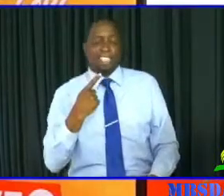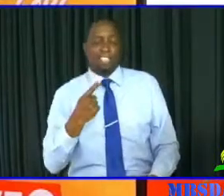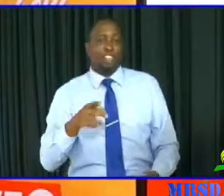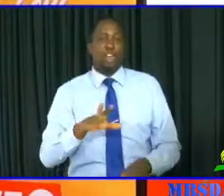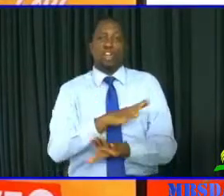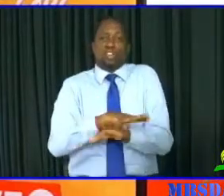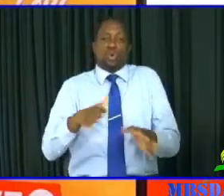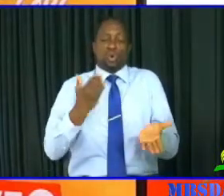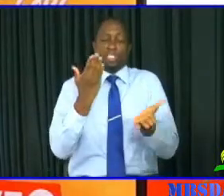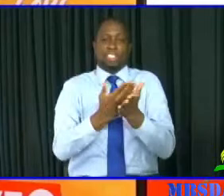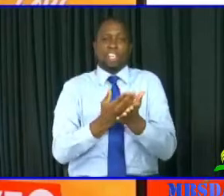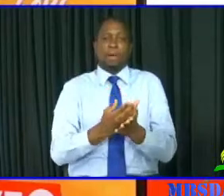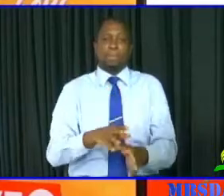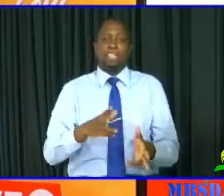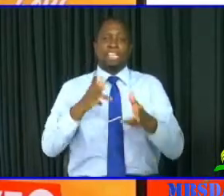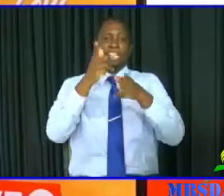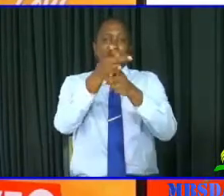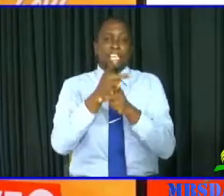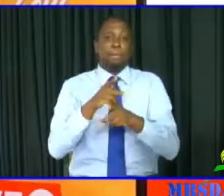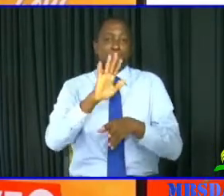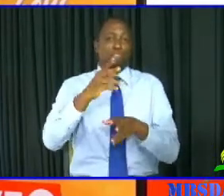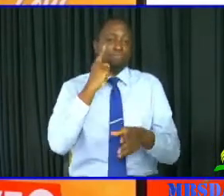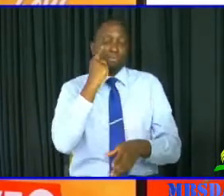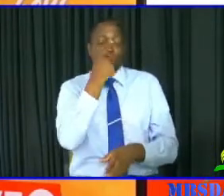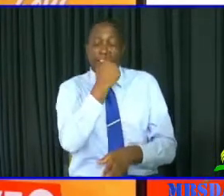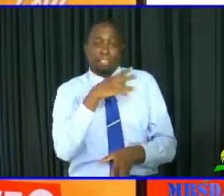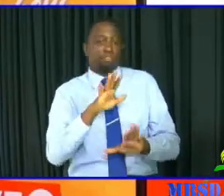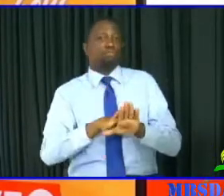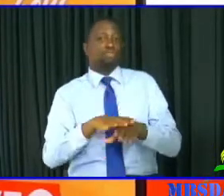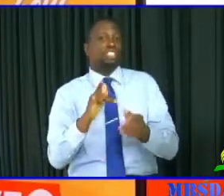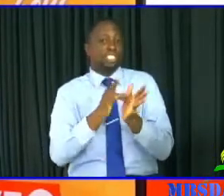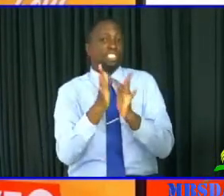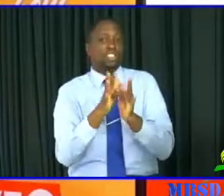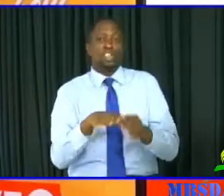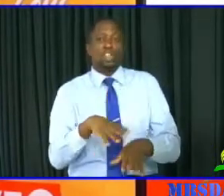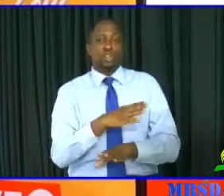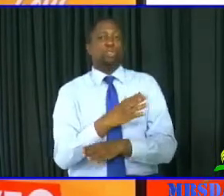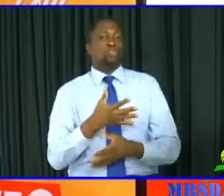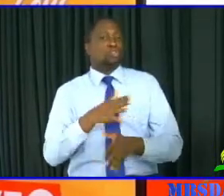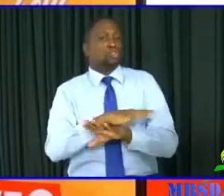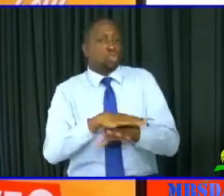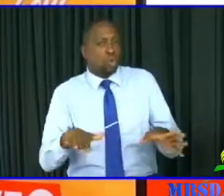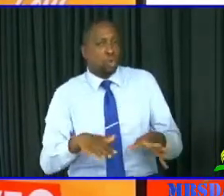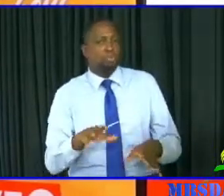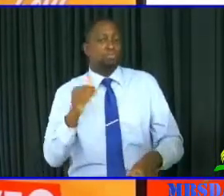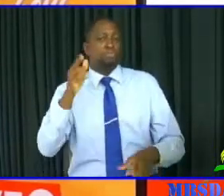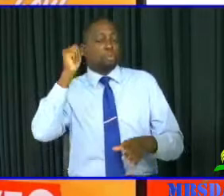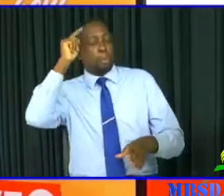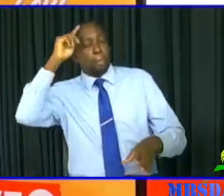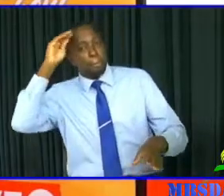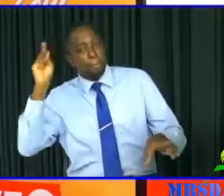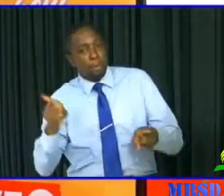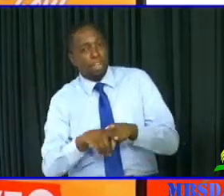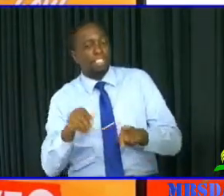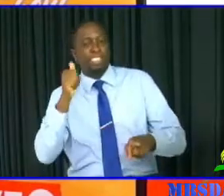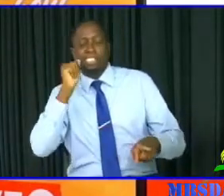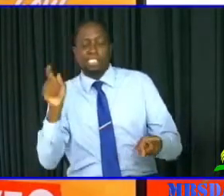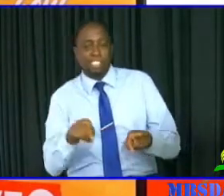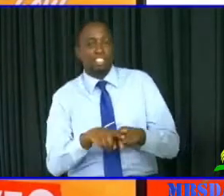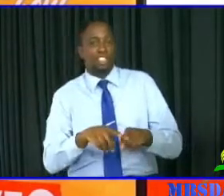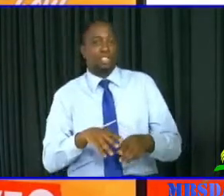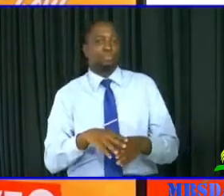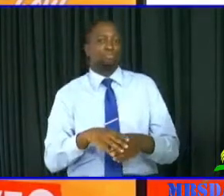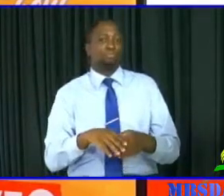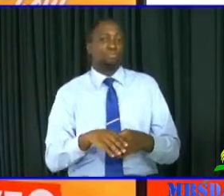your eyes on Jesus. Do not, my brother, do not, my sister, lose your focus.